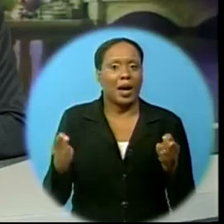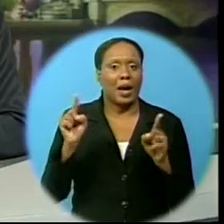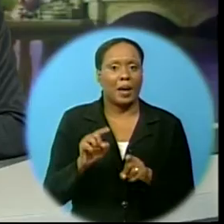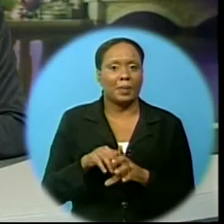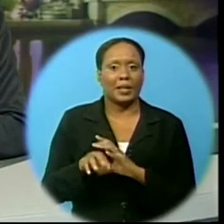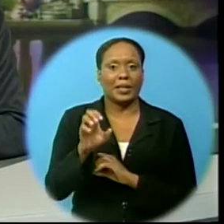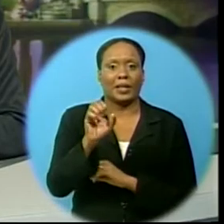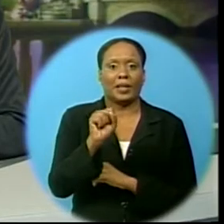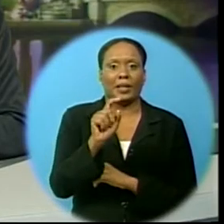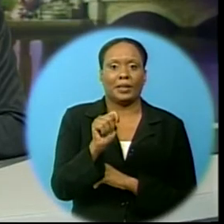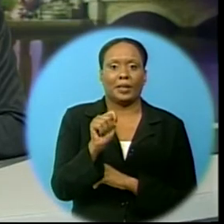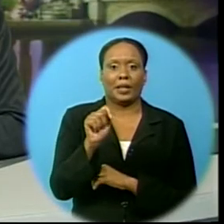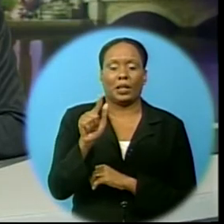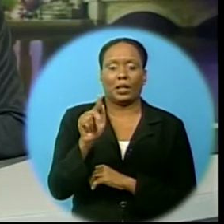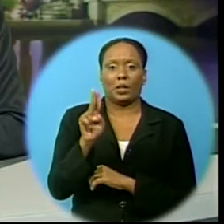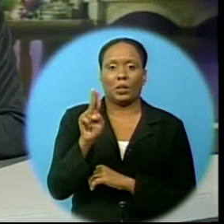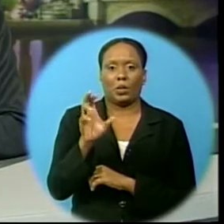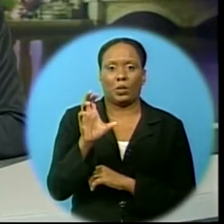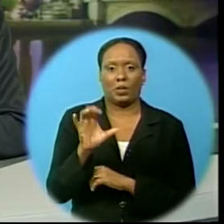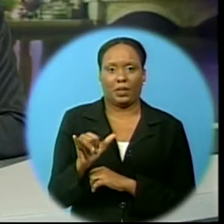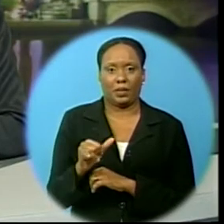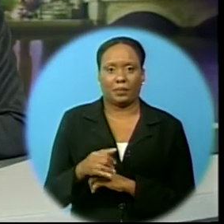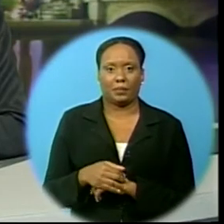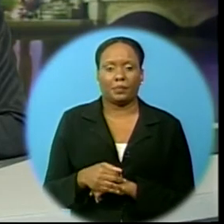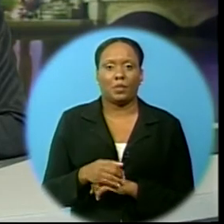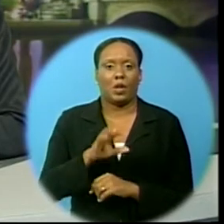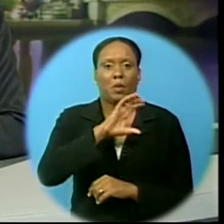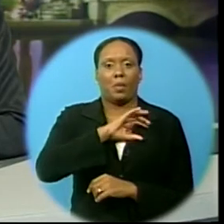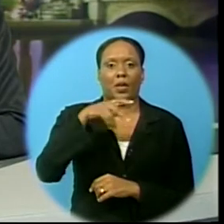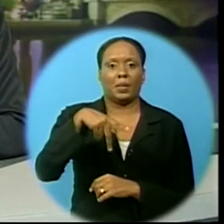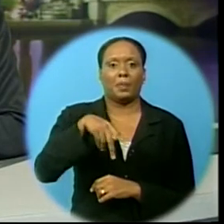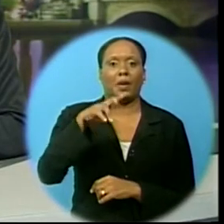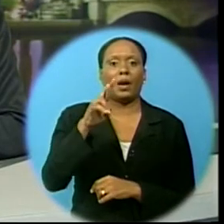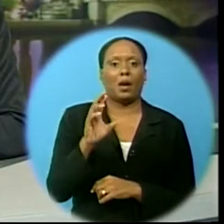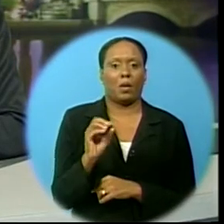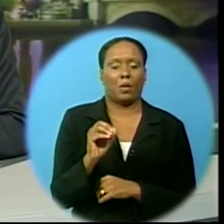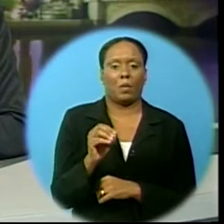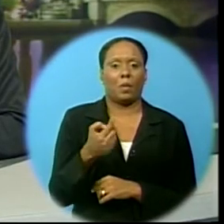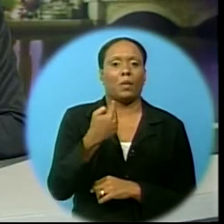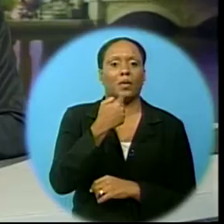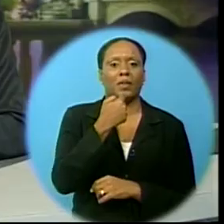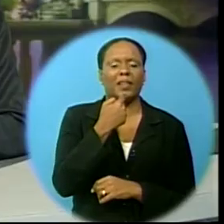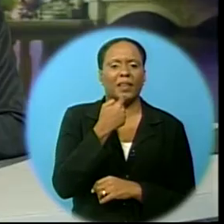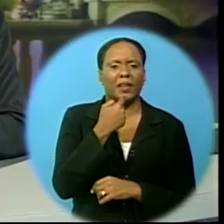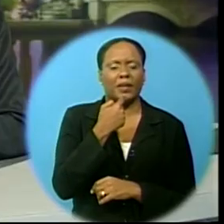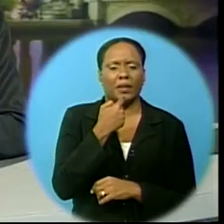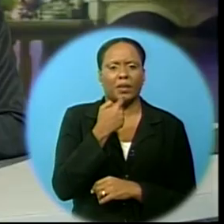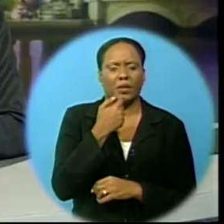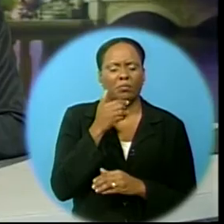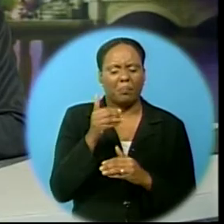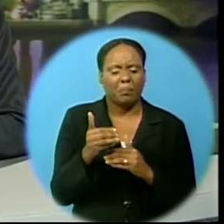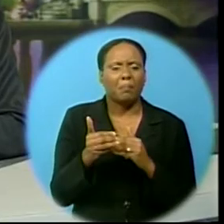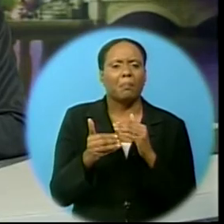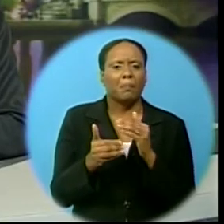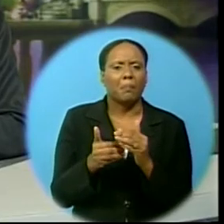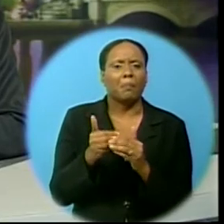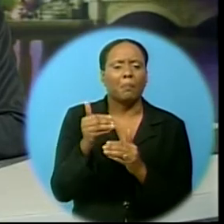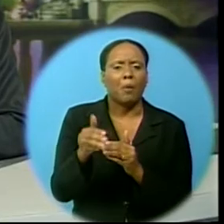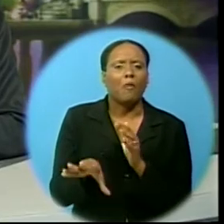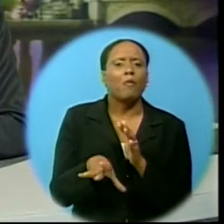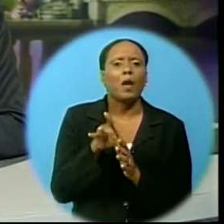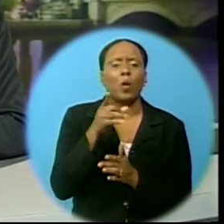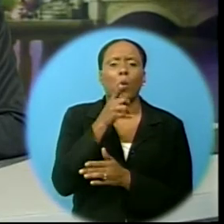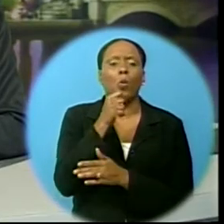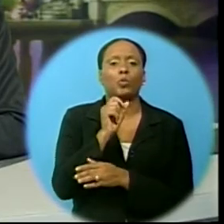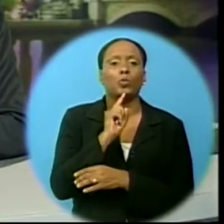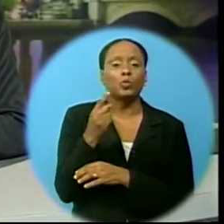St. Lucie over the weekend. Police Public Relations Officer Acting Assistant Superintendent David Welch tells CBC News lawmen are